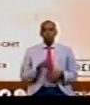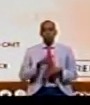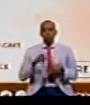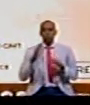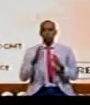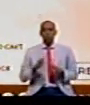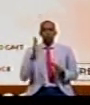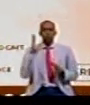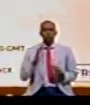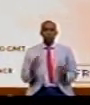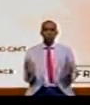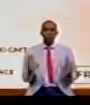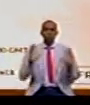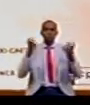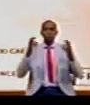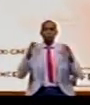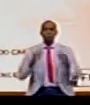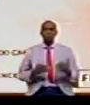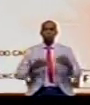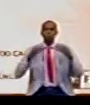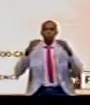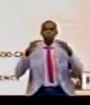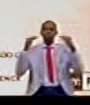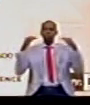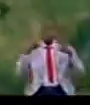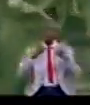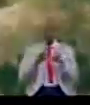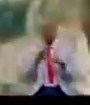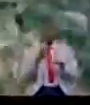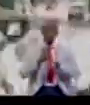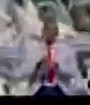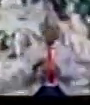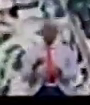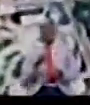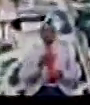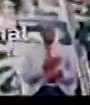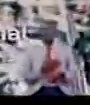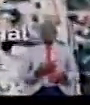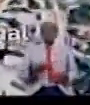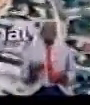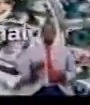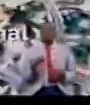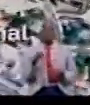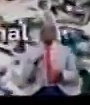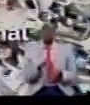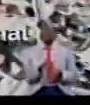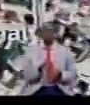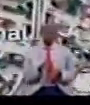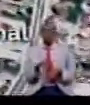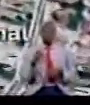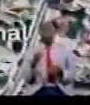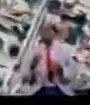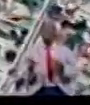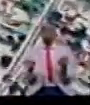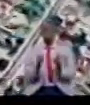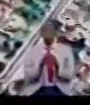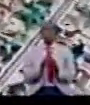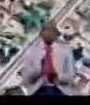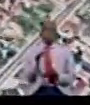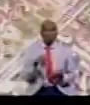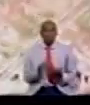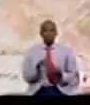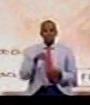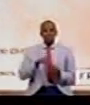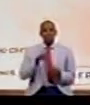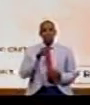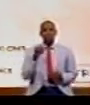God. It's because of the goodness of God. It's because of the power of God. Open your mouth and give him all the praises